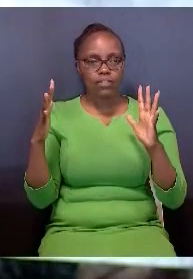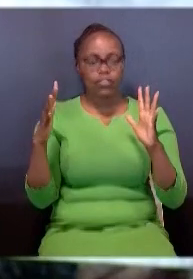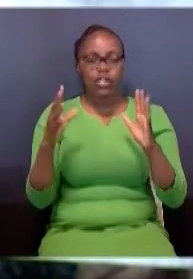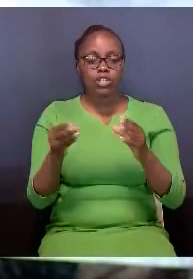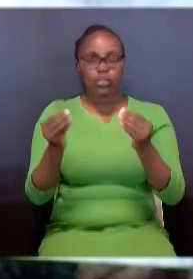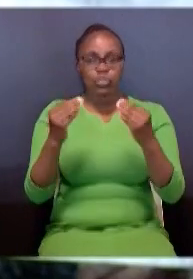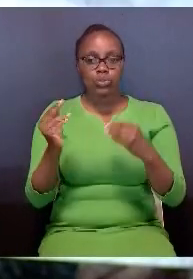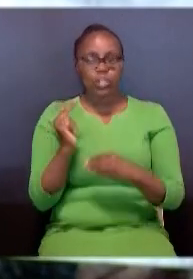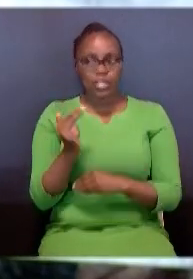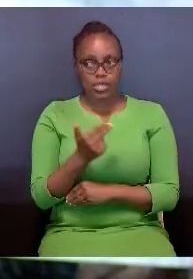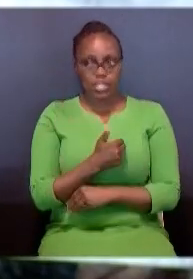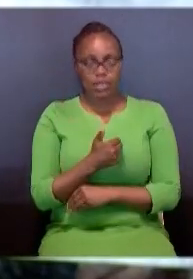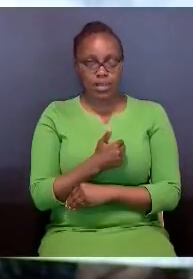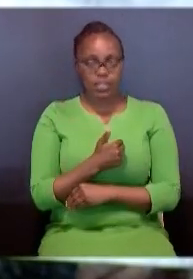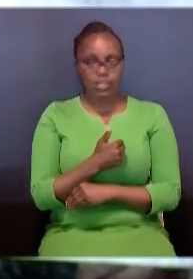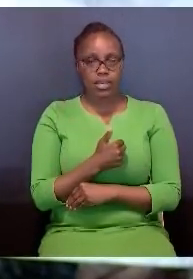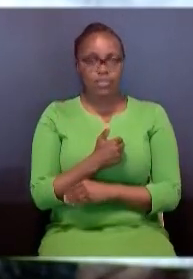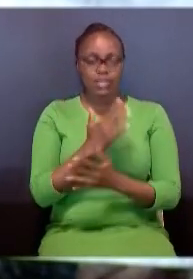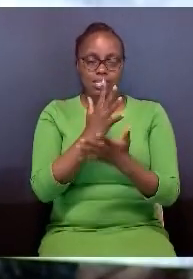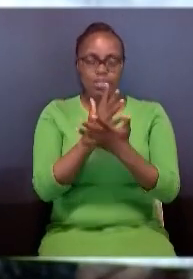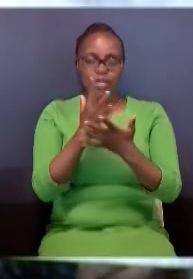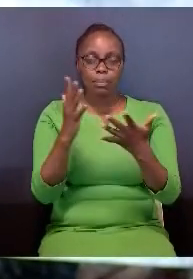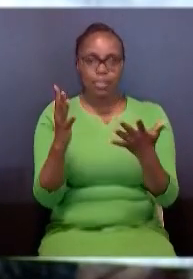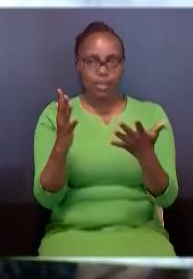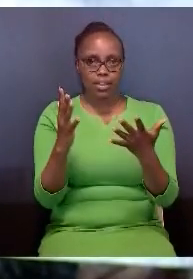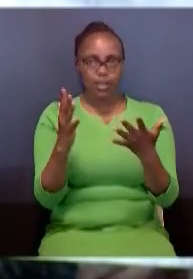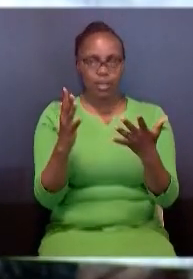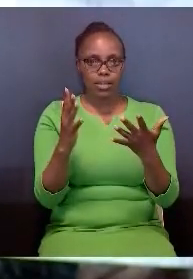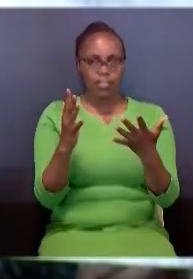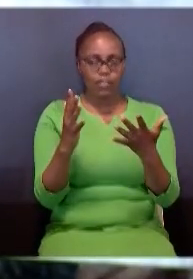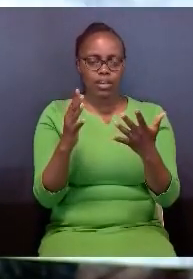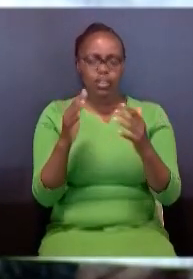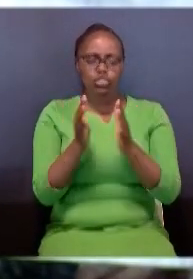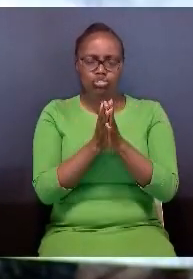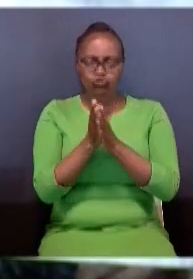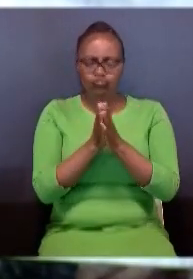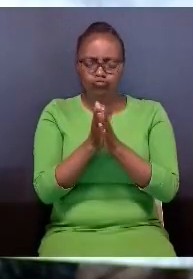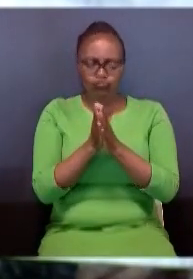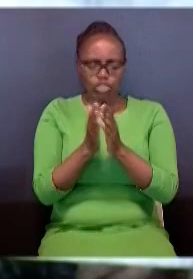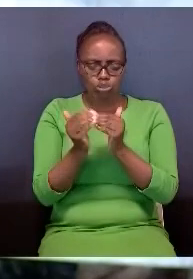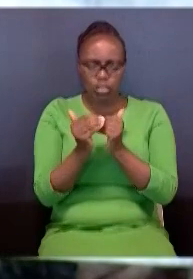to give ourselves something to look forward to